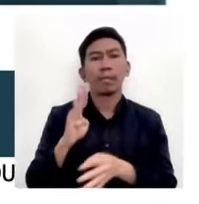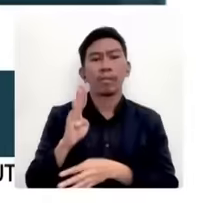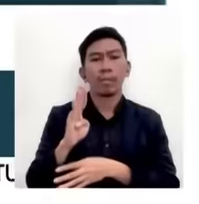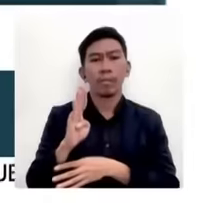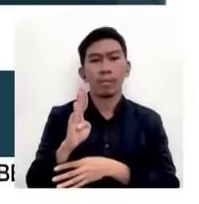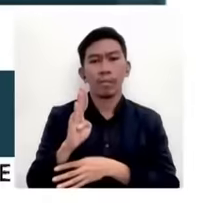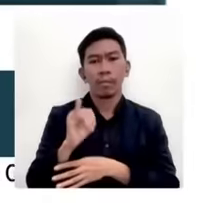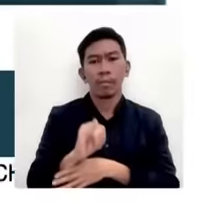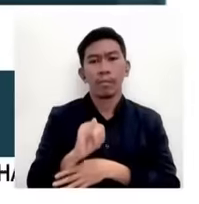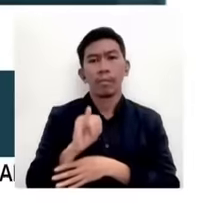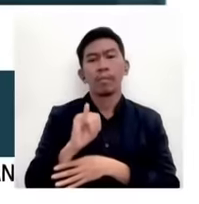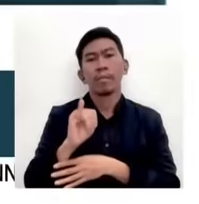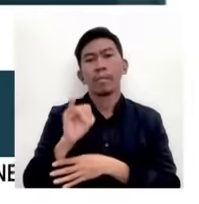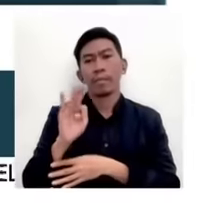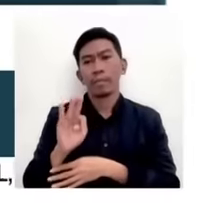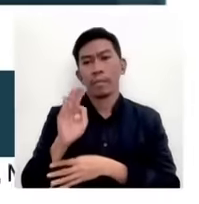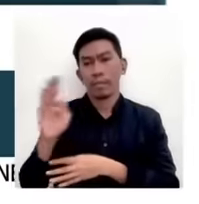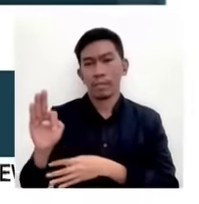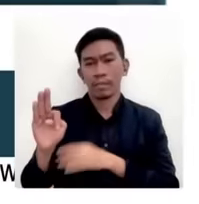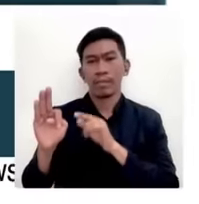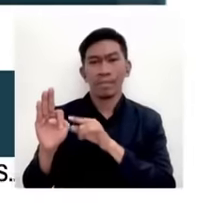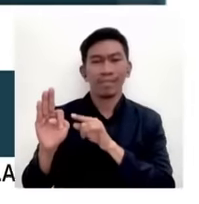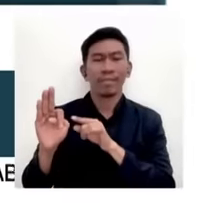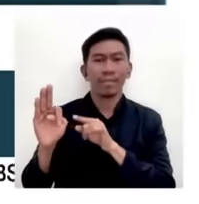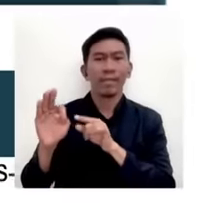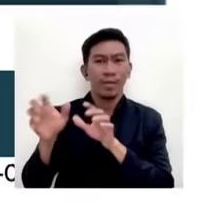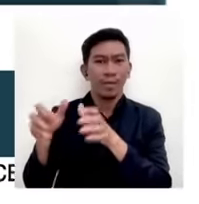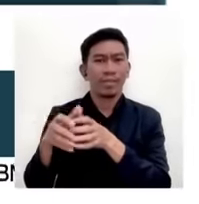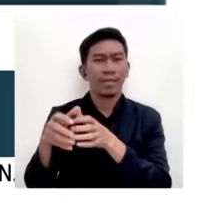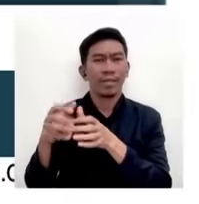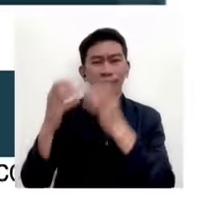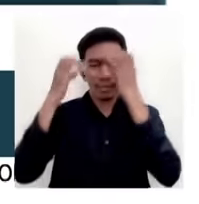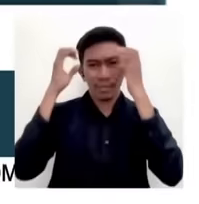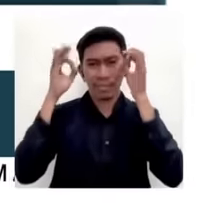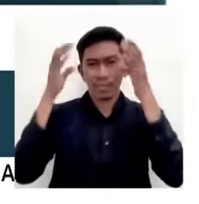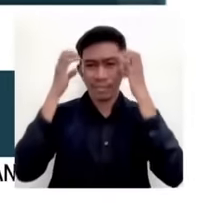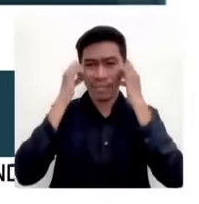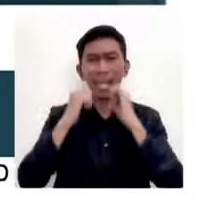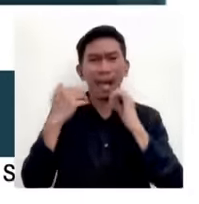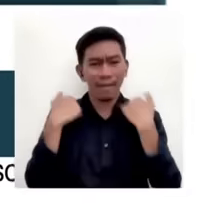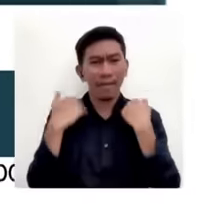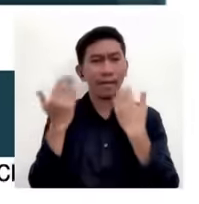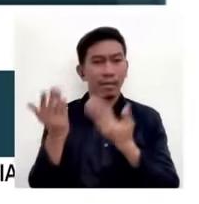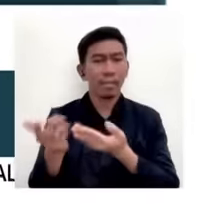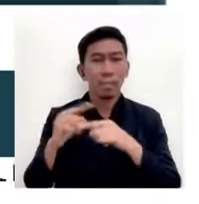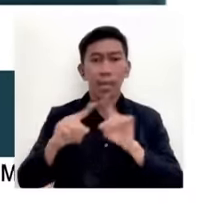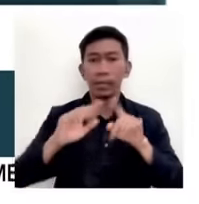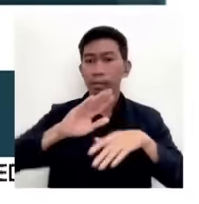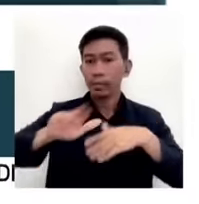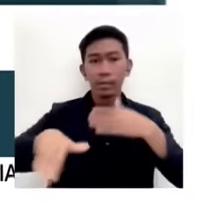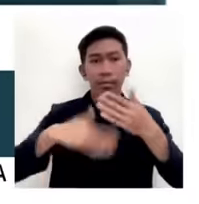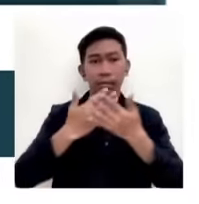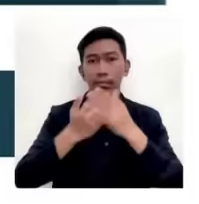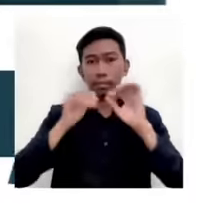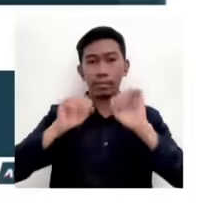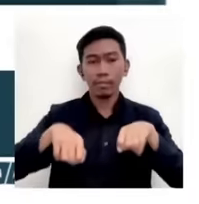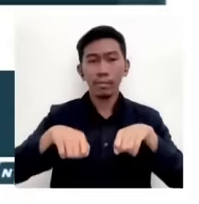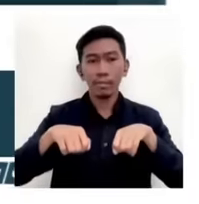Freedom Movement, etc. may mga extremists pa rin ho. But all of these